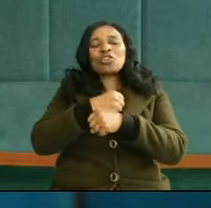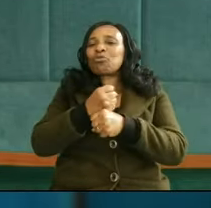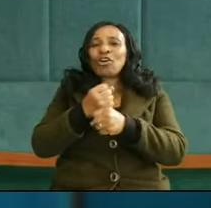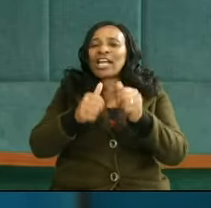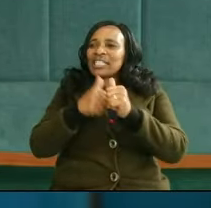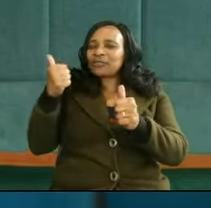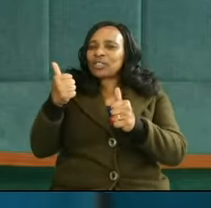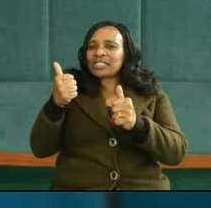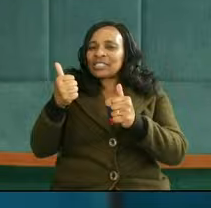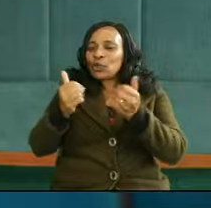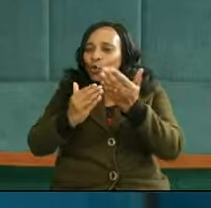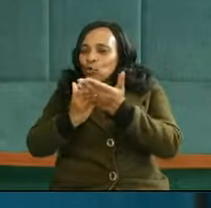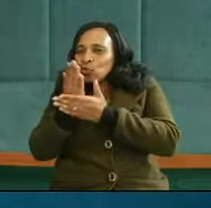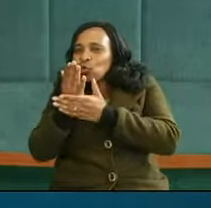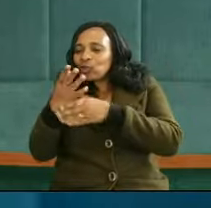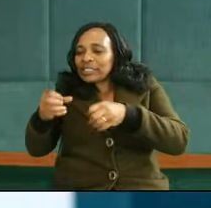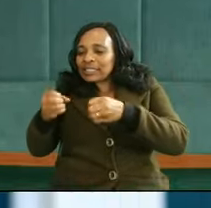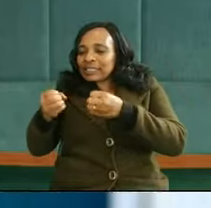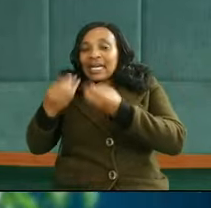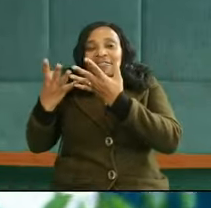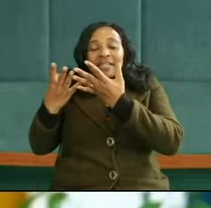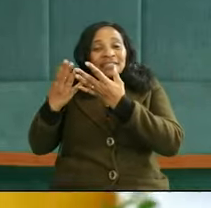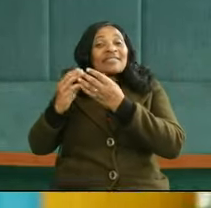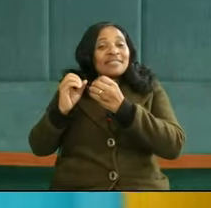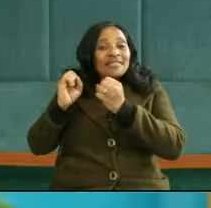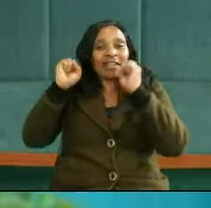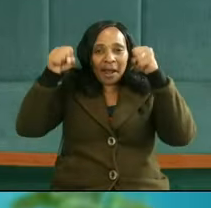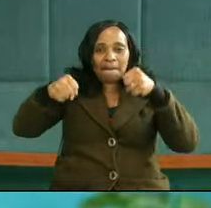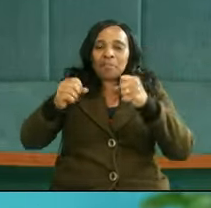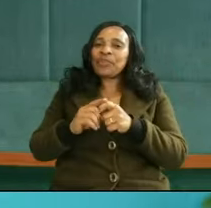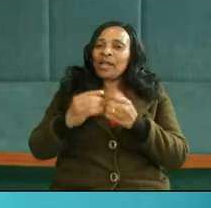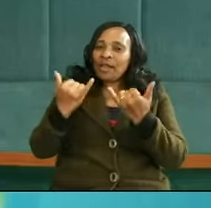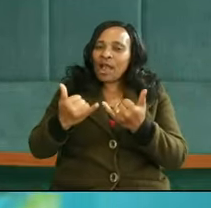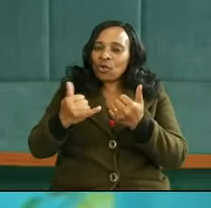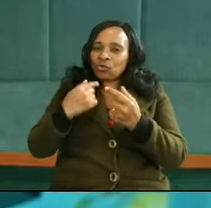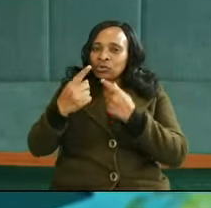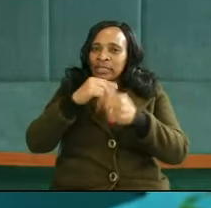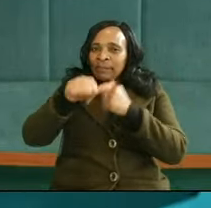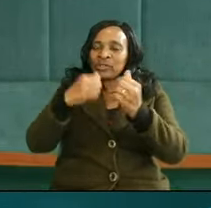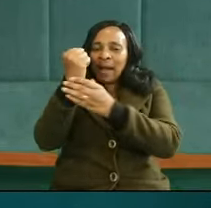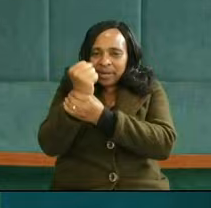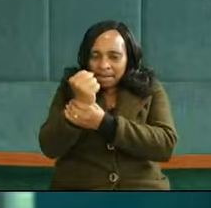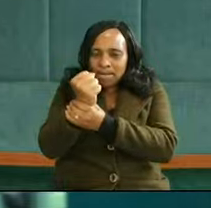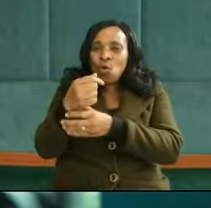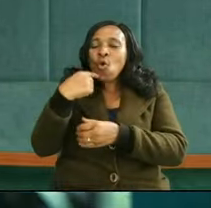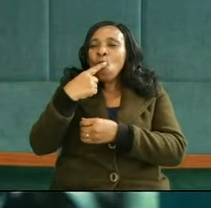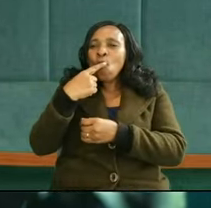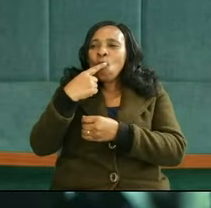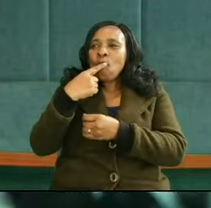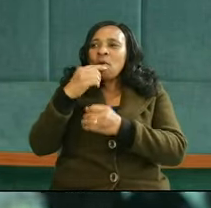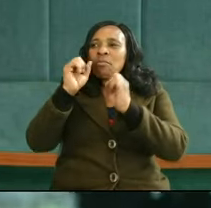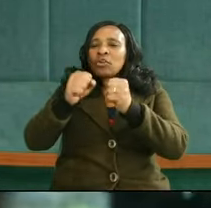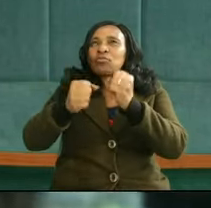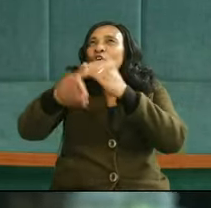salvation through sacrificing a lamb. And he will come and tell, he talk about Abraham, whom God